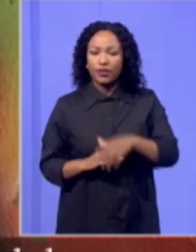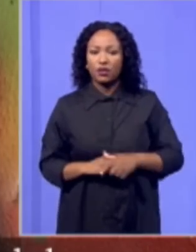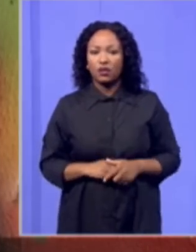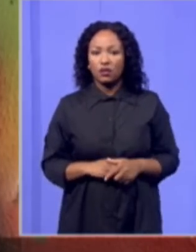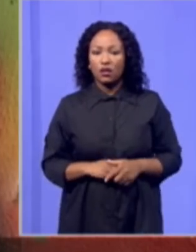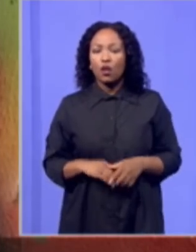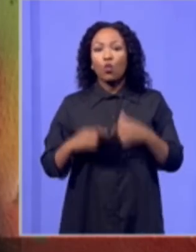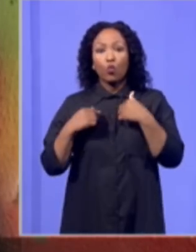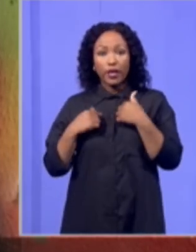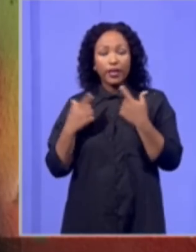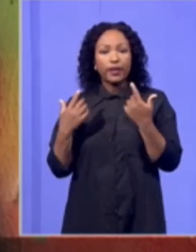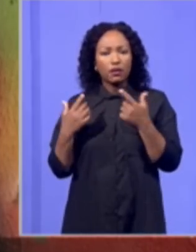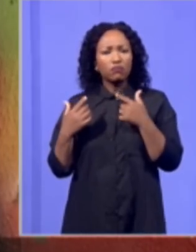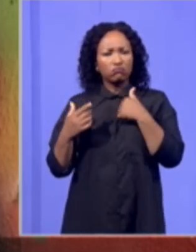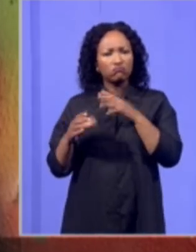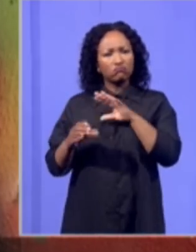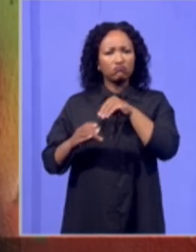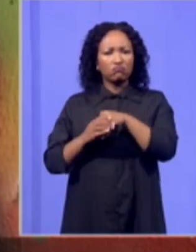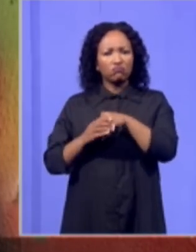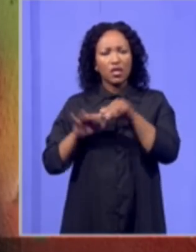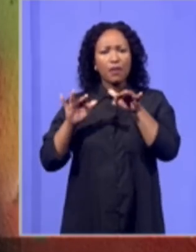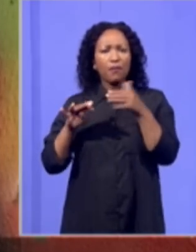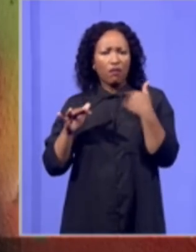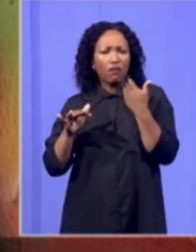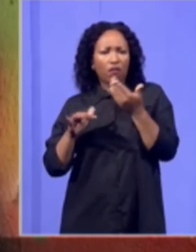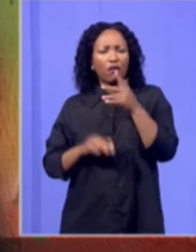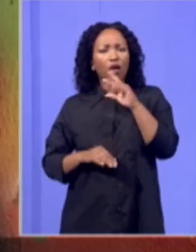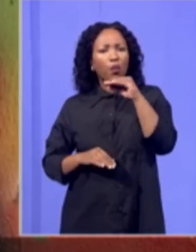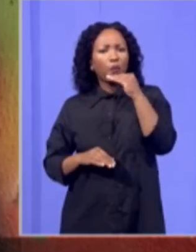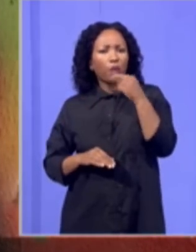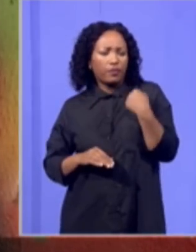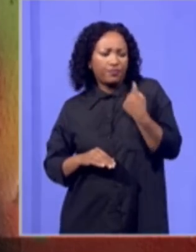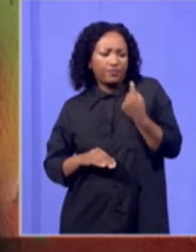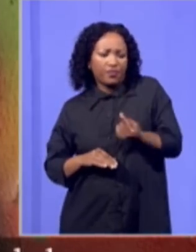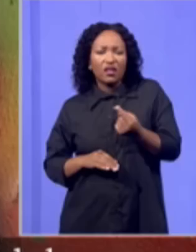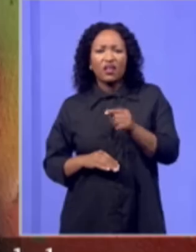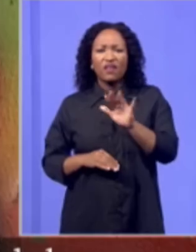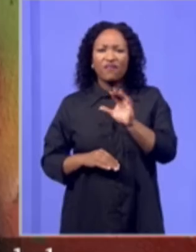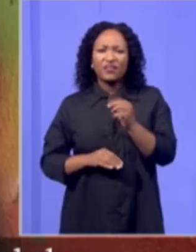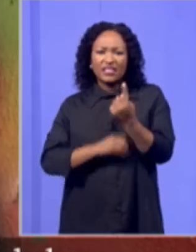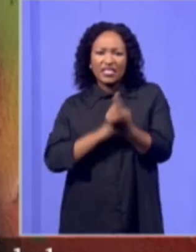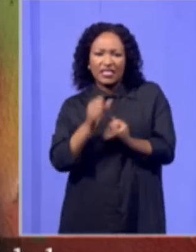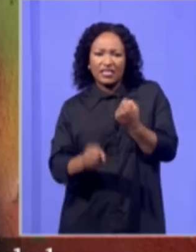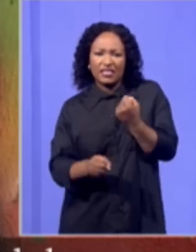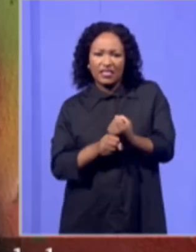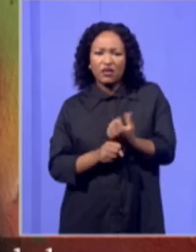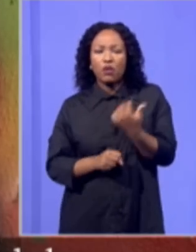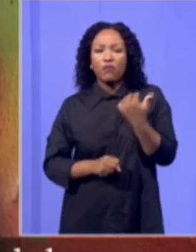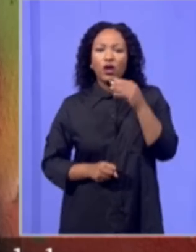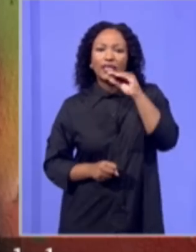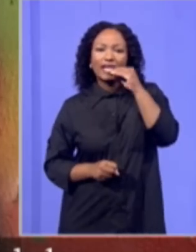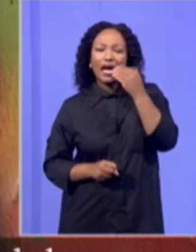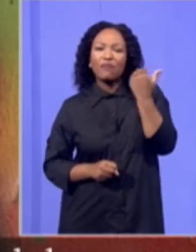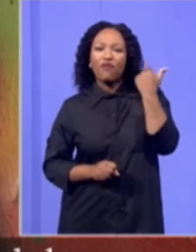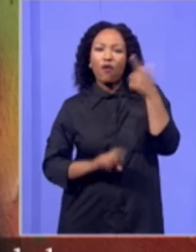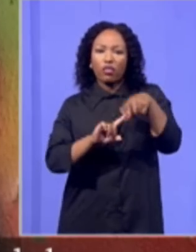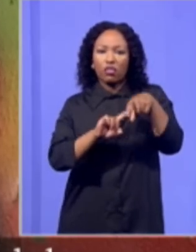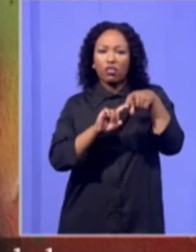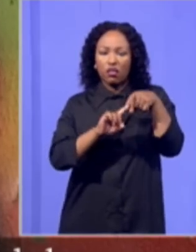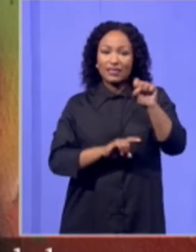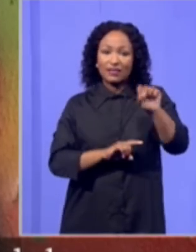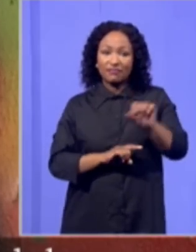custodians of marijuana. Our people have been victimized for more than 50 years when Dikgang was banned in South Africa. Our same